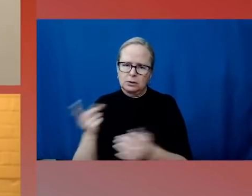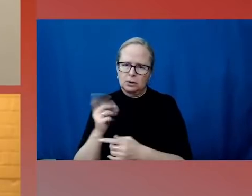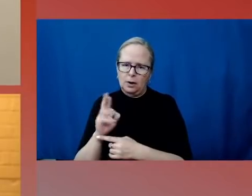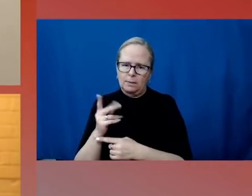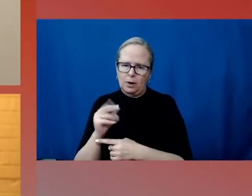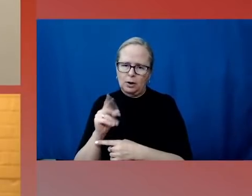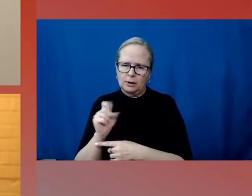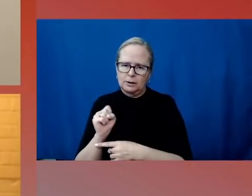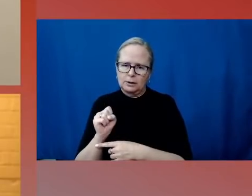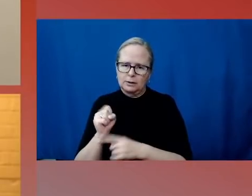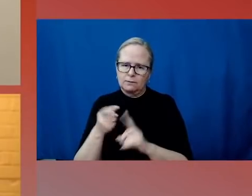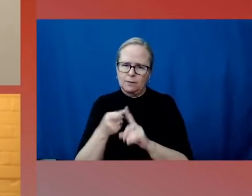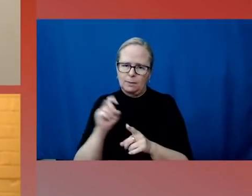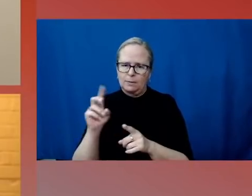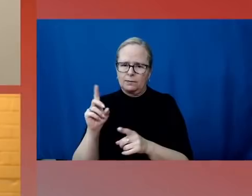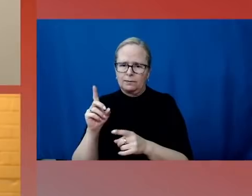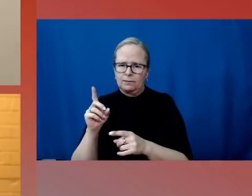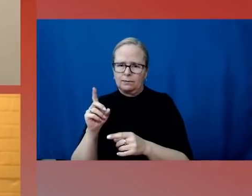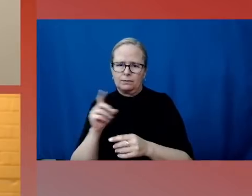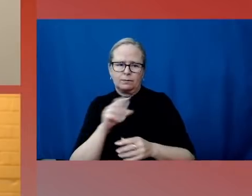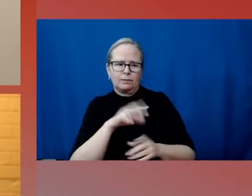Virtual hug to you, Paul.